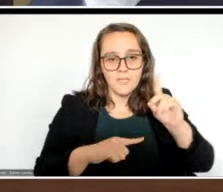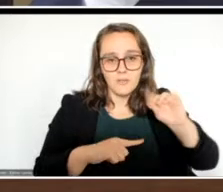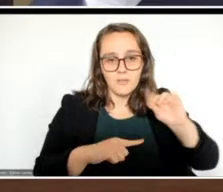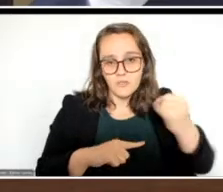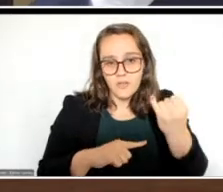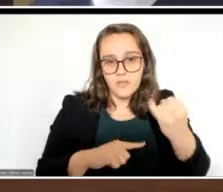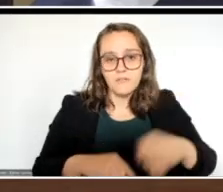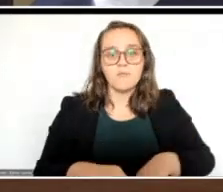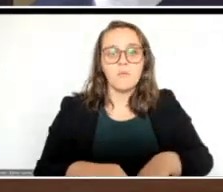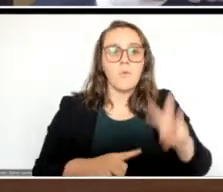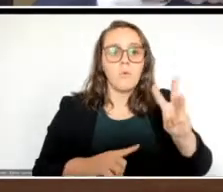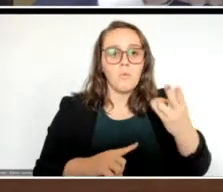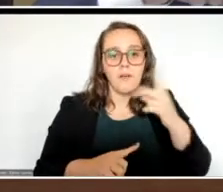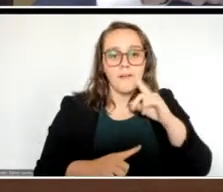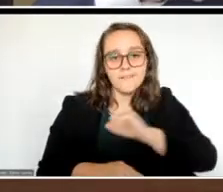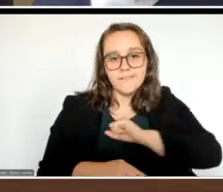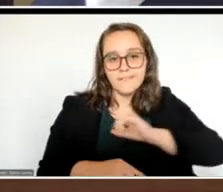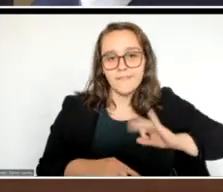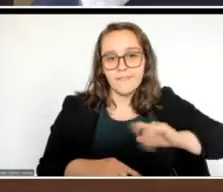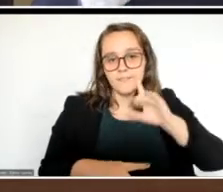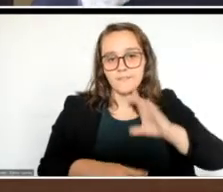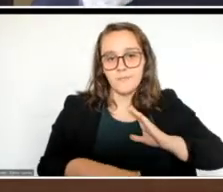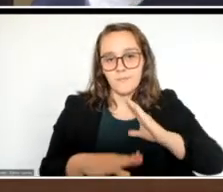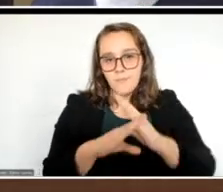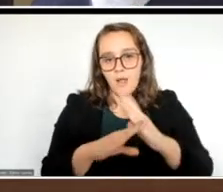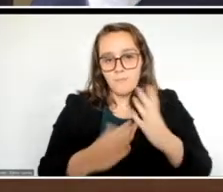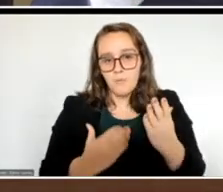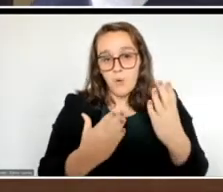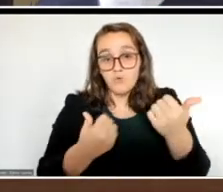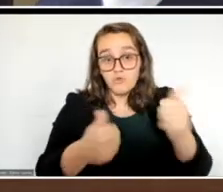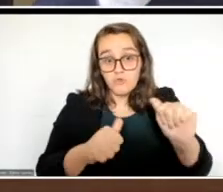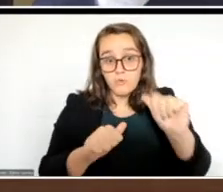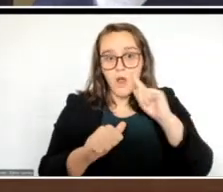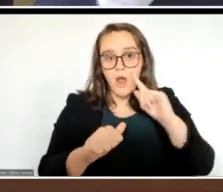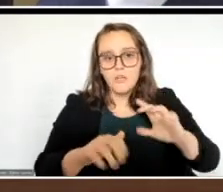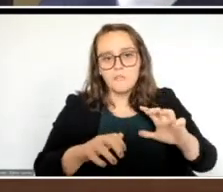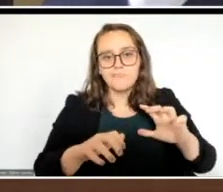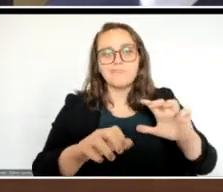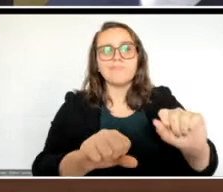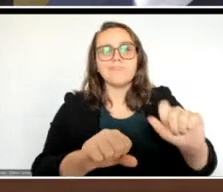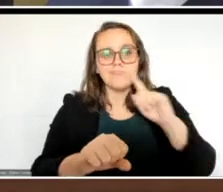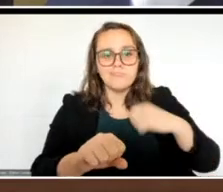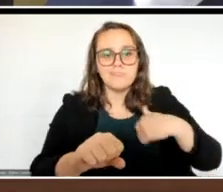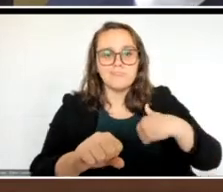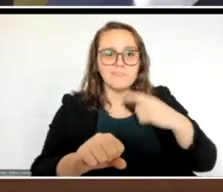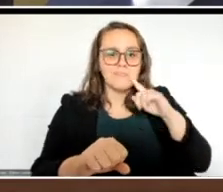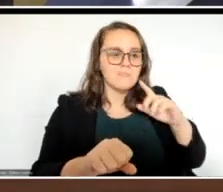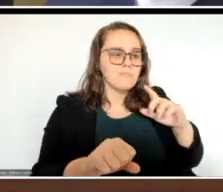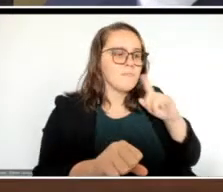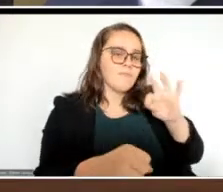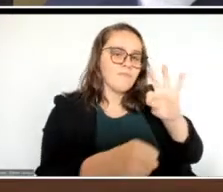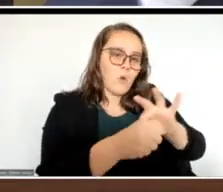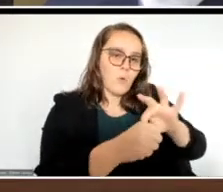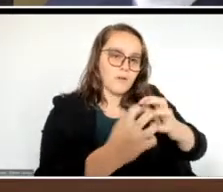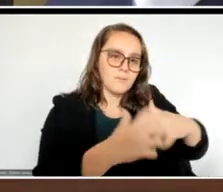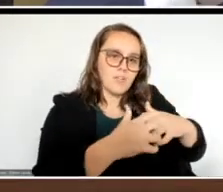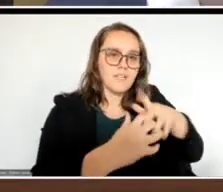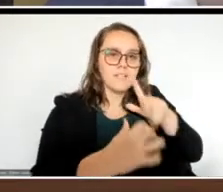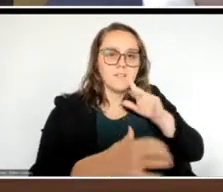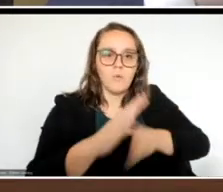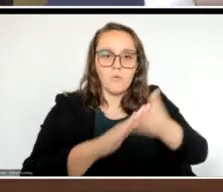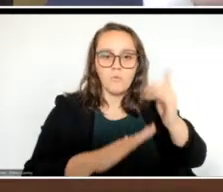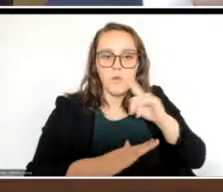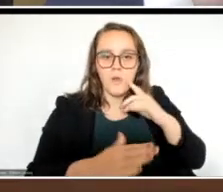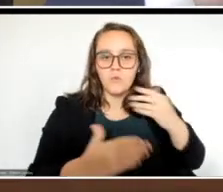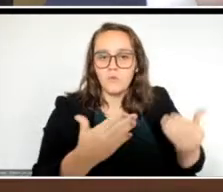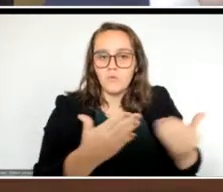blocked proposals to mobilize the military to seize voting machines and run new elections, our Capitol Police, aided